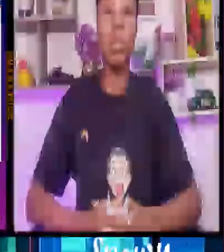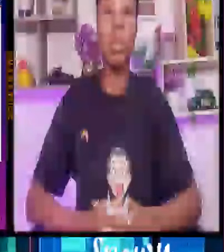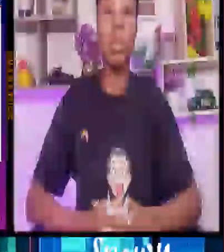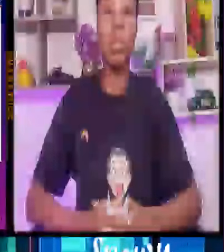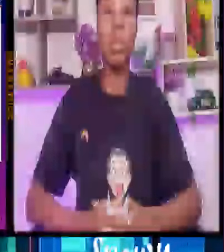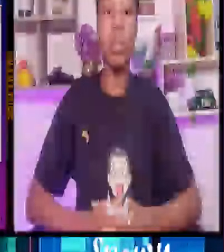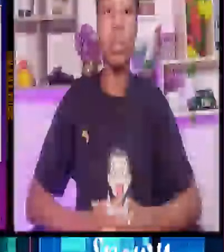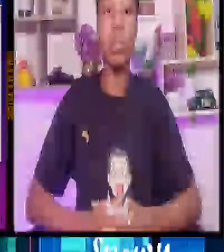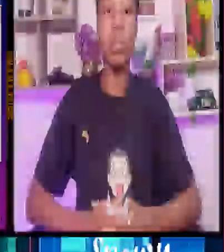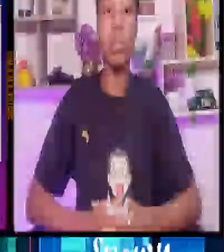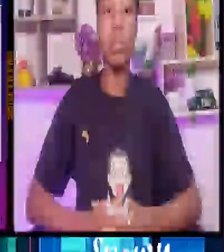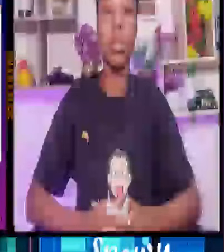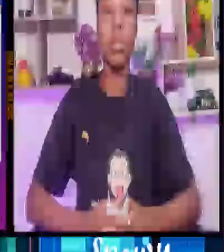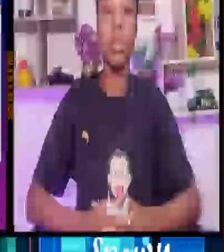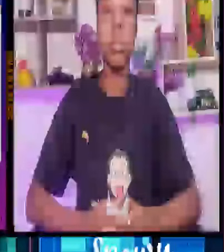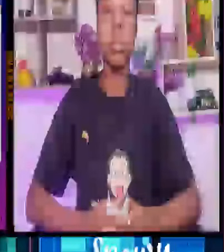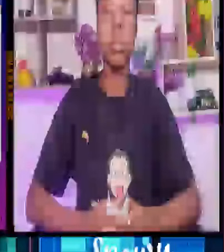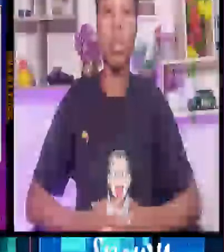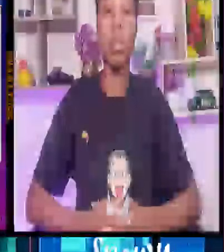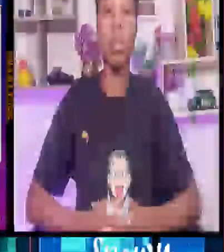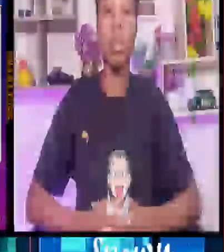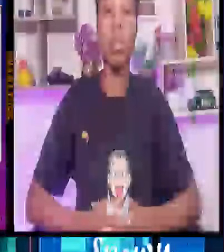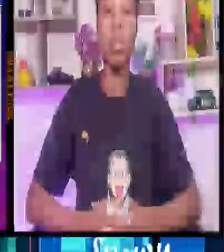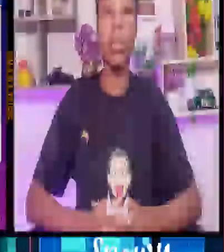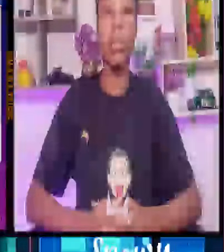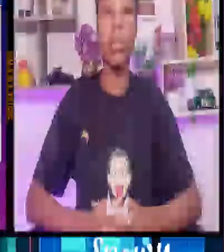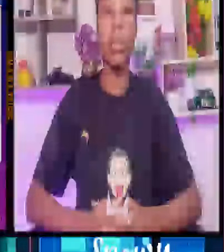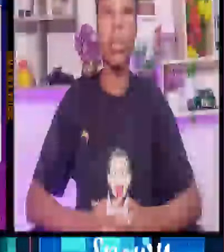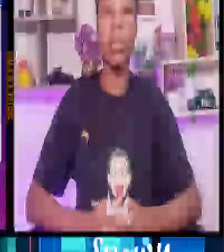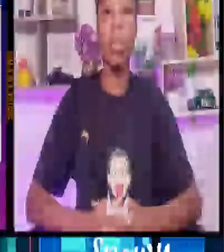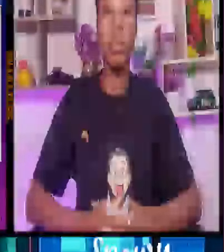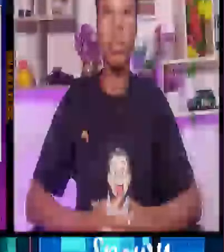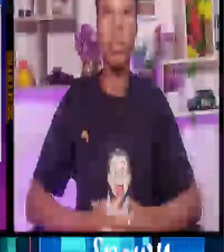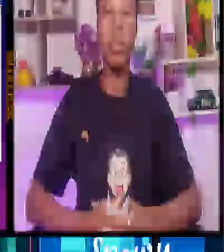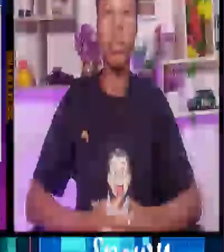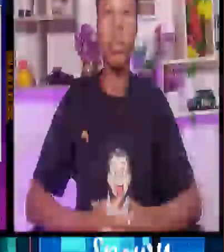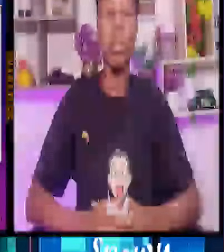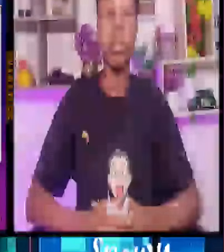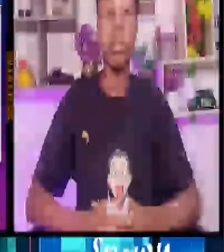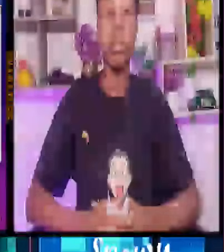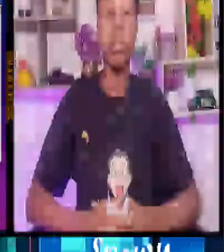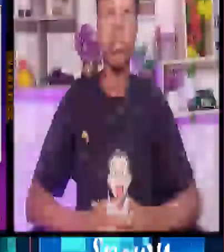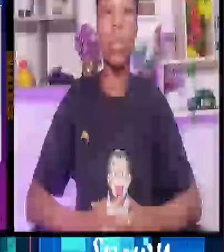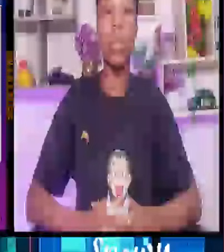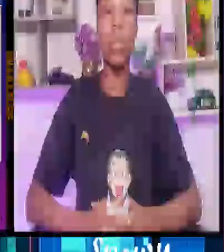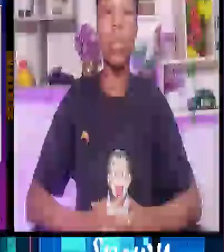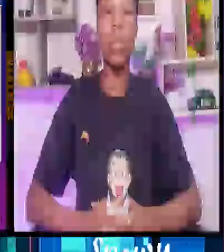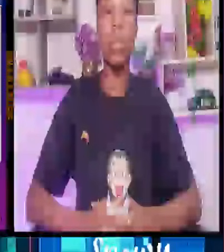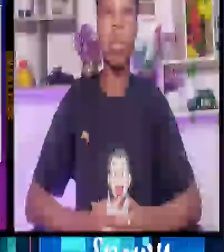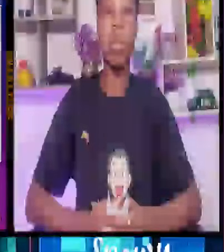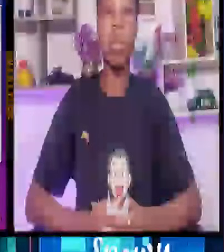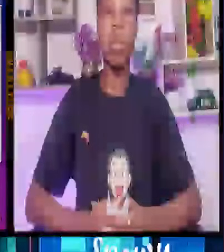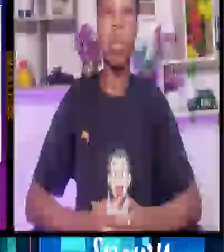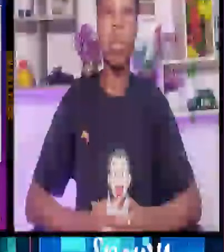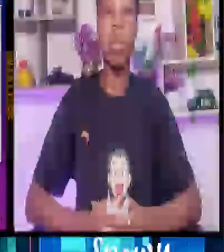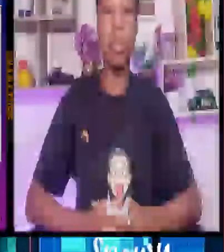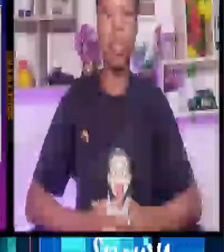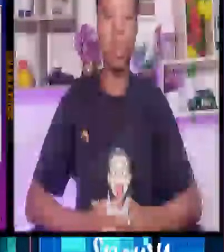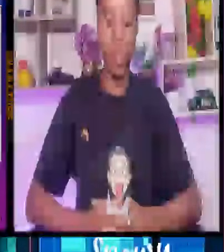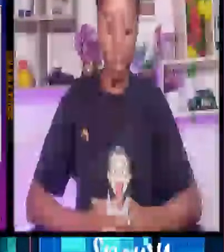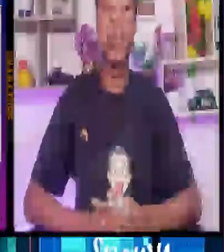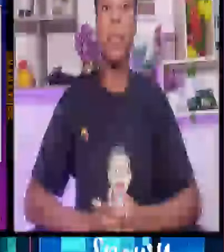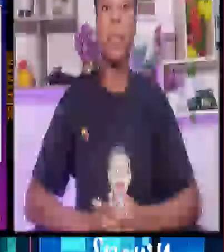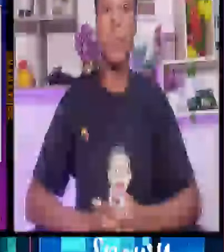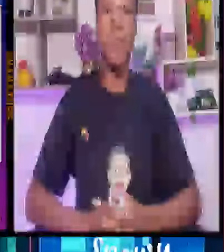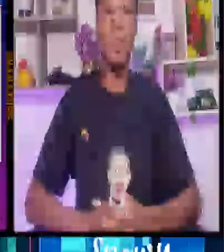this conversation and get back into his constituency, Asante Atim North, for us to finish our rebuilding,